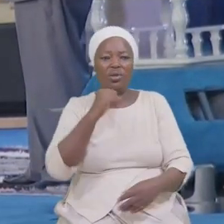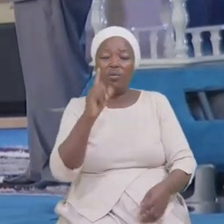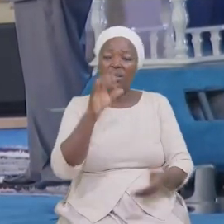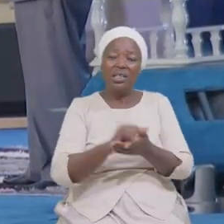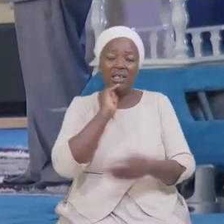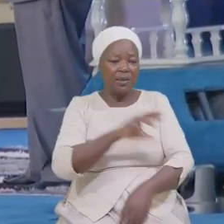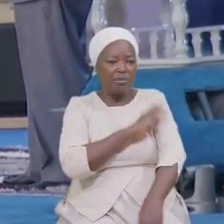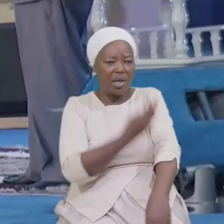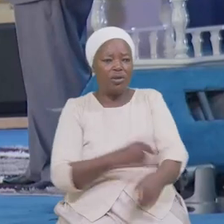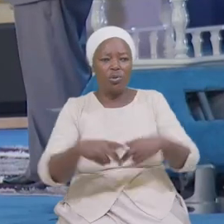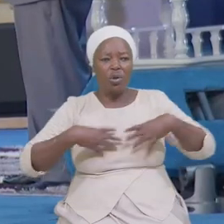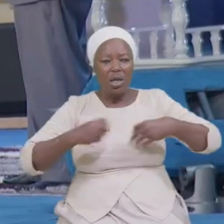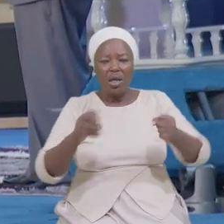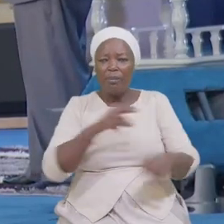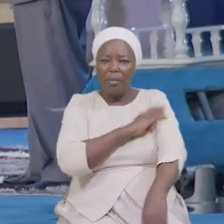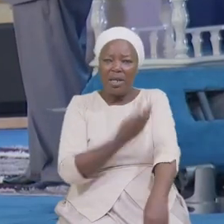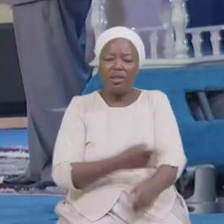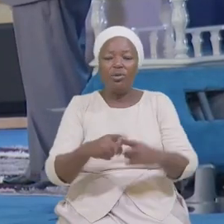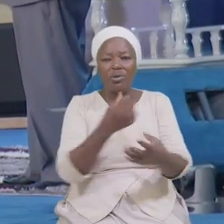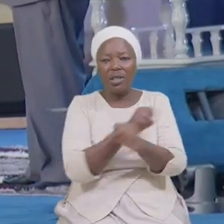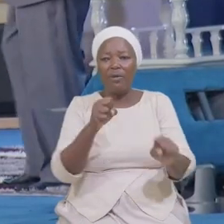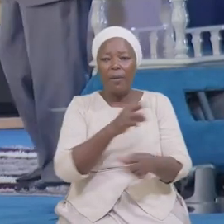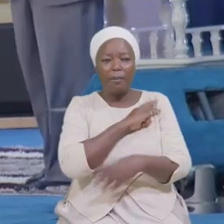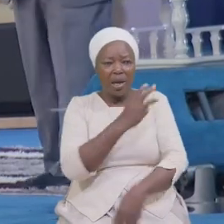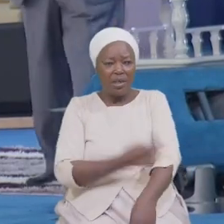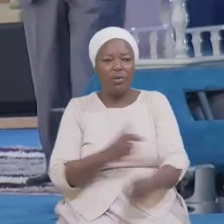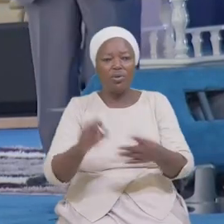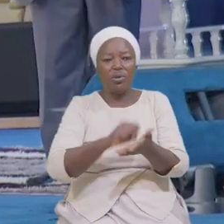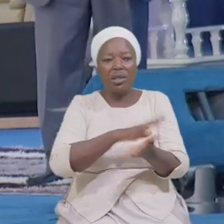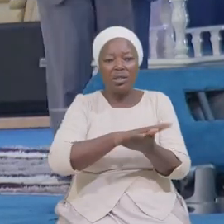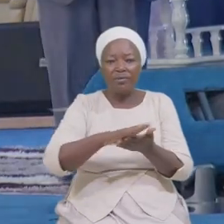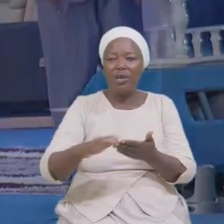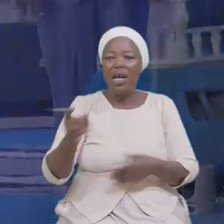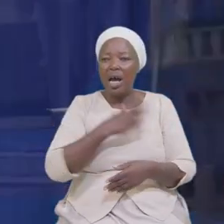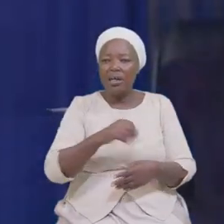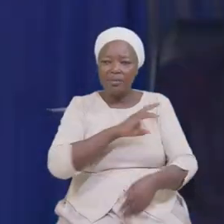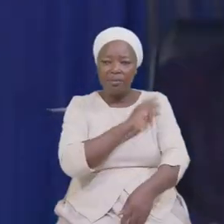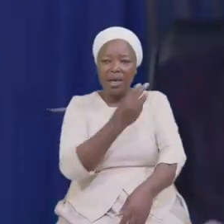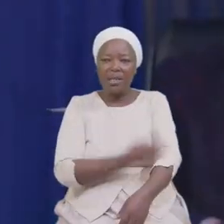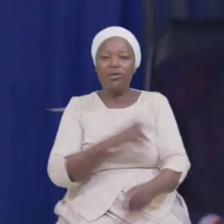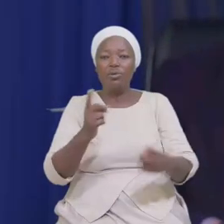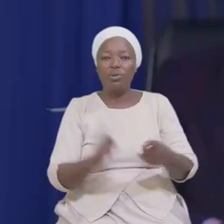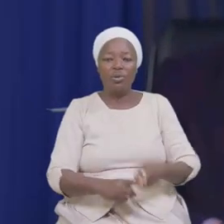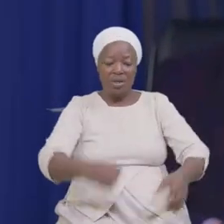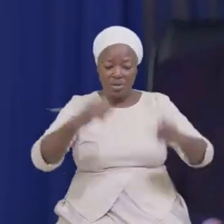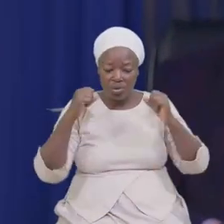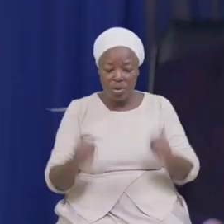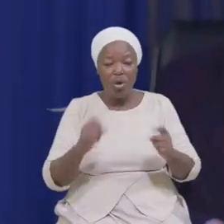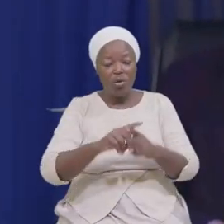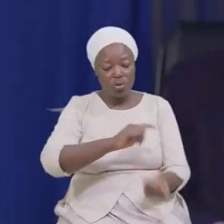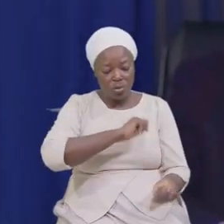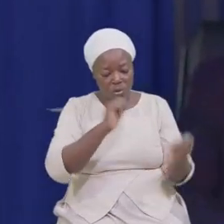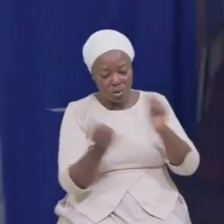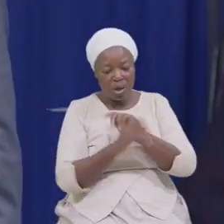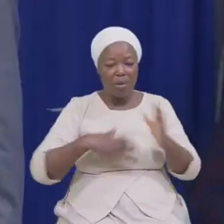heal, mighty to save, mighty to sanctify, and mighty to turn our lives around, is